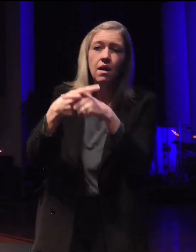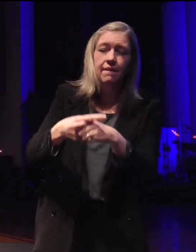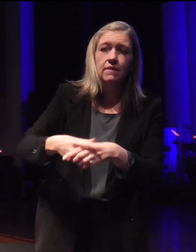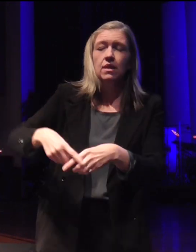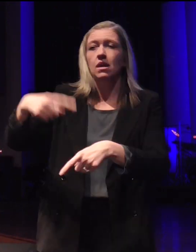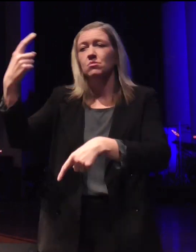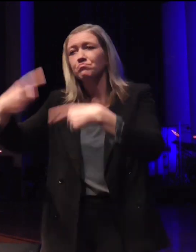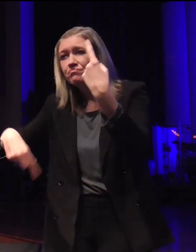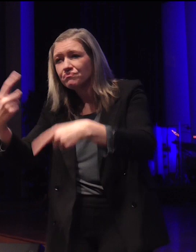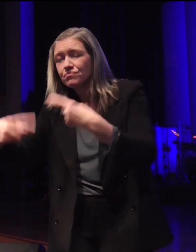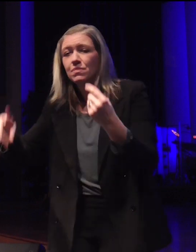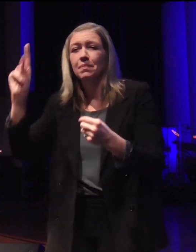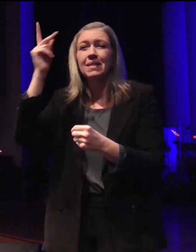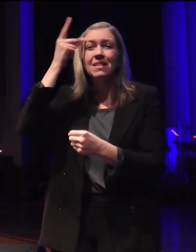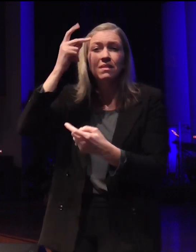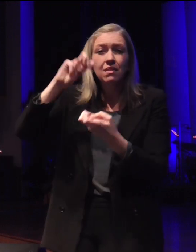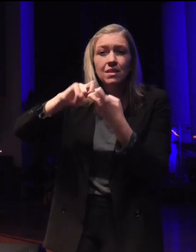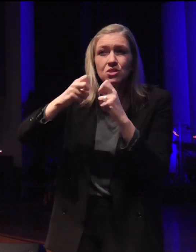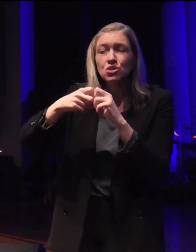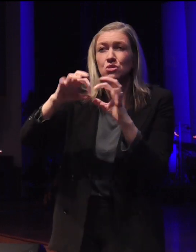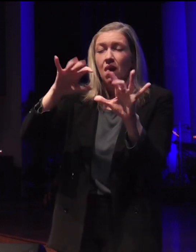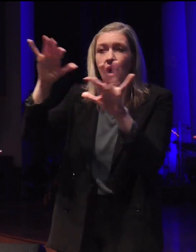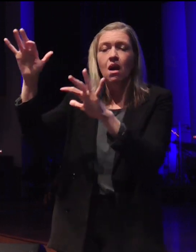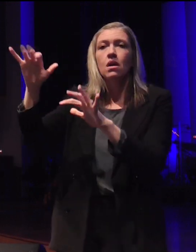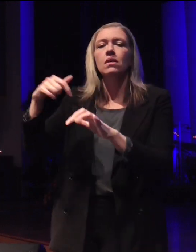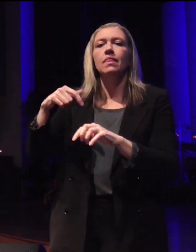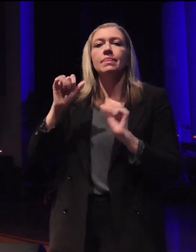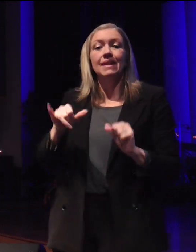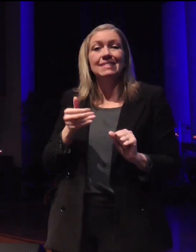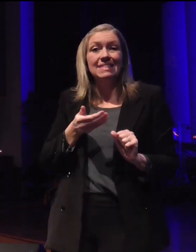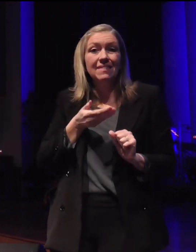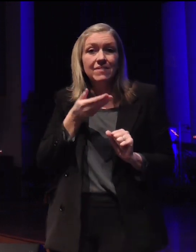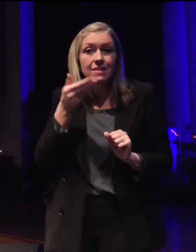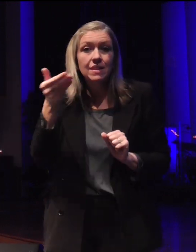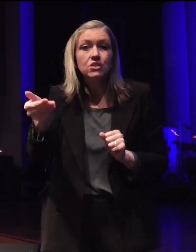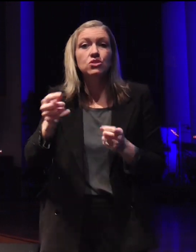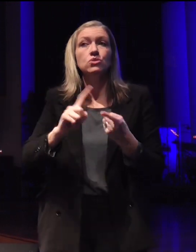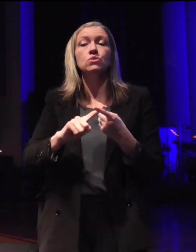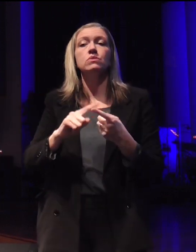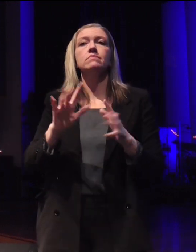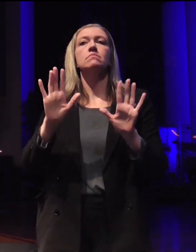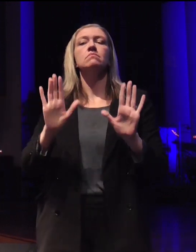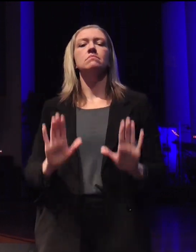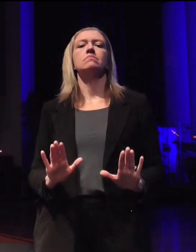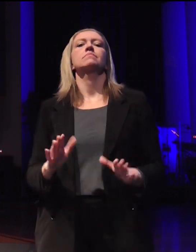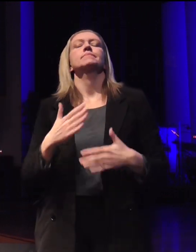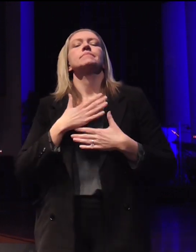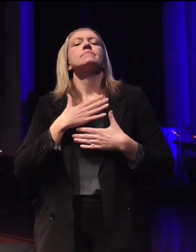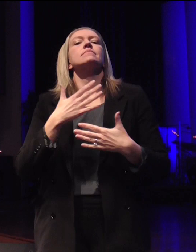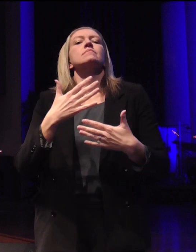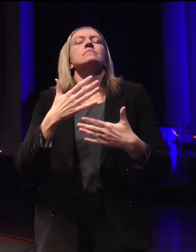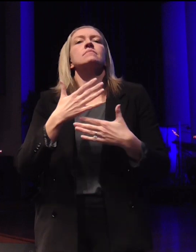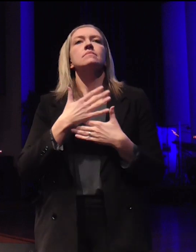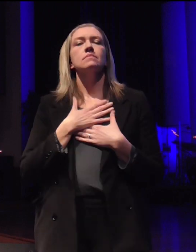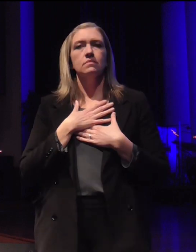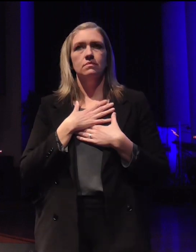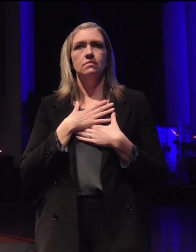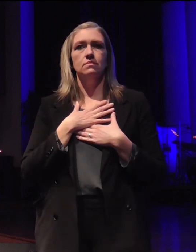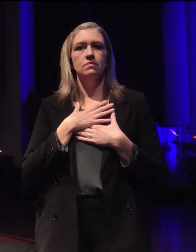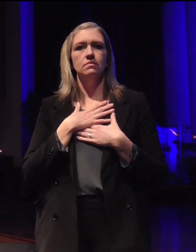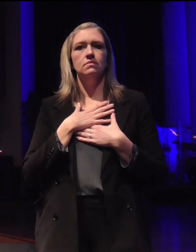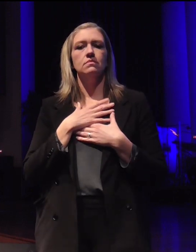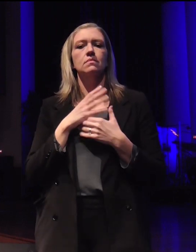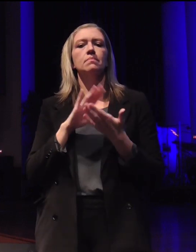political issues showing up, it's an invitation to take a deep breath and be a part of an